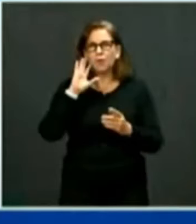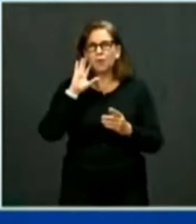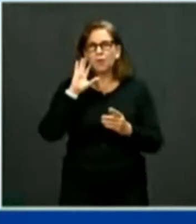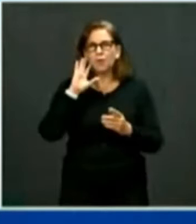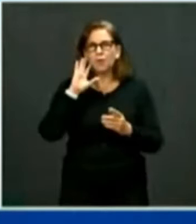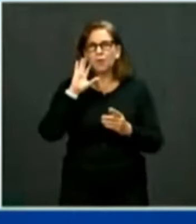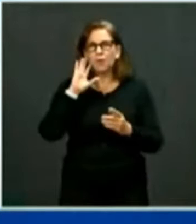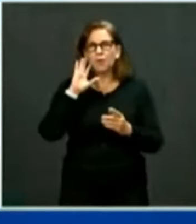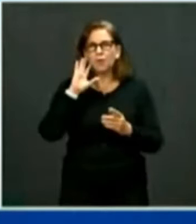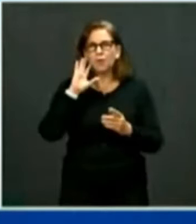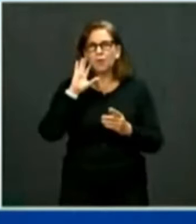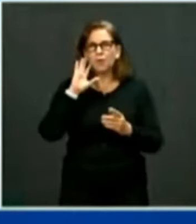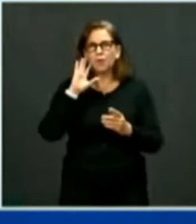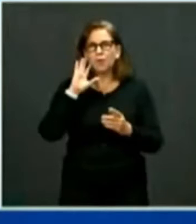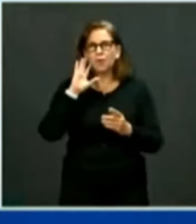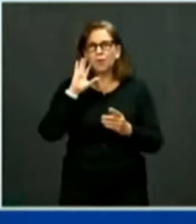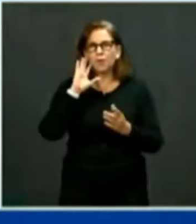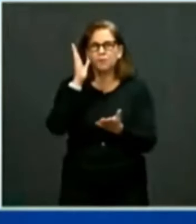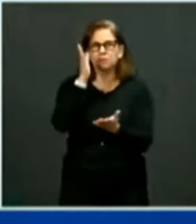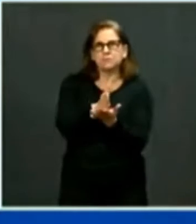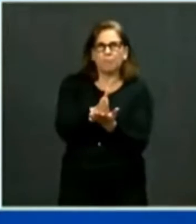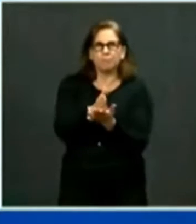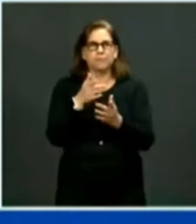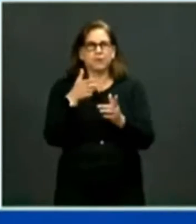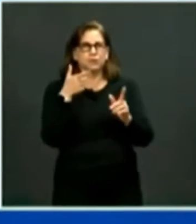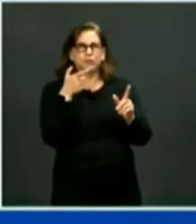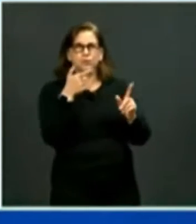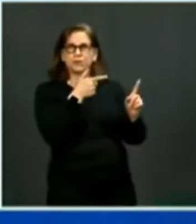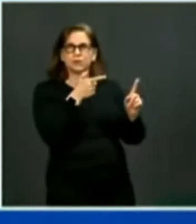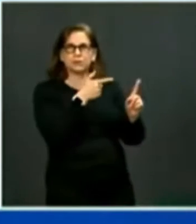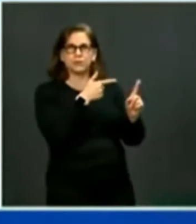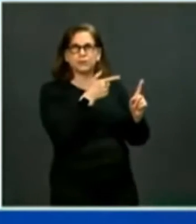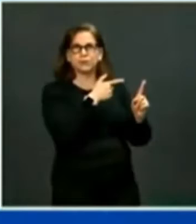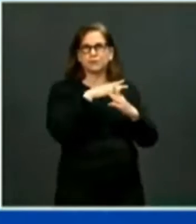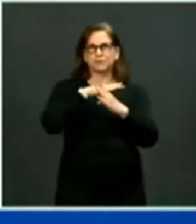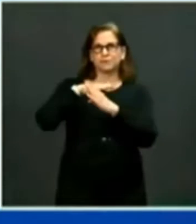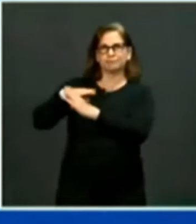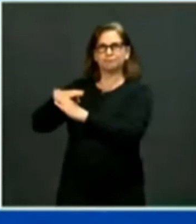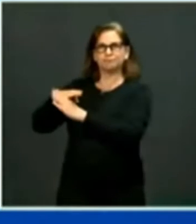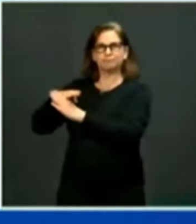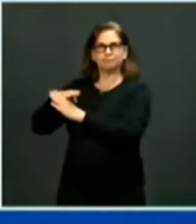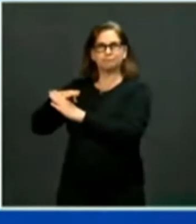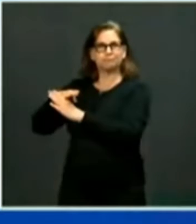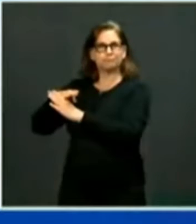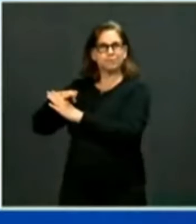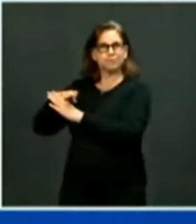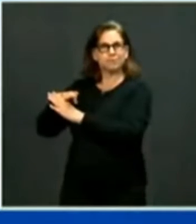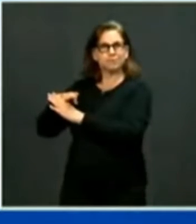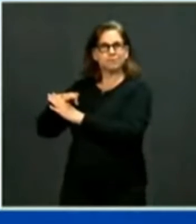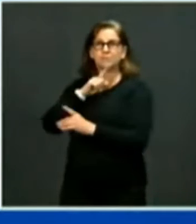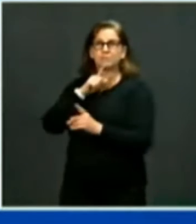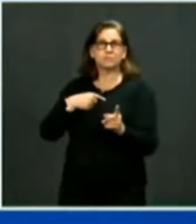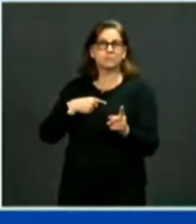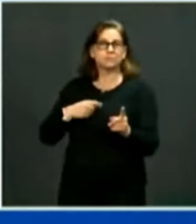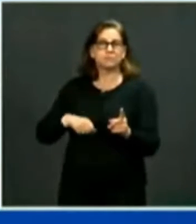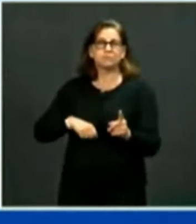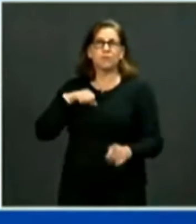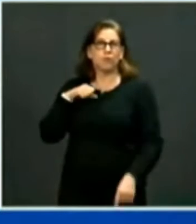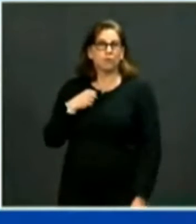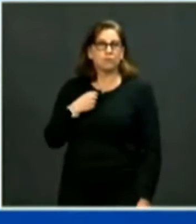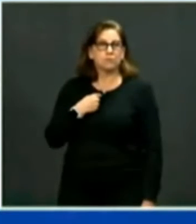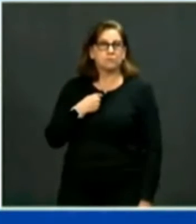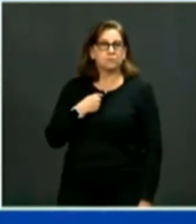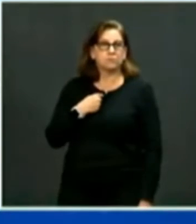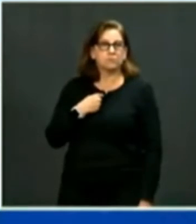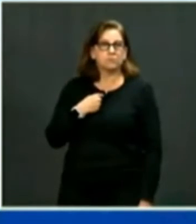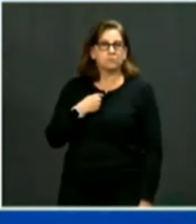Good grief, this video is going to be really long. I'm proud, excuse the point of personal privilege we used to say in the Senate, I'm